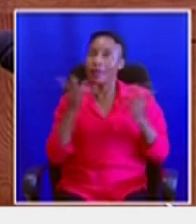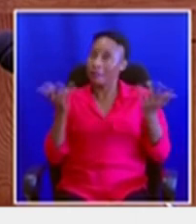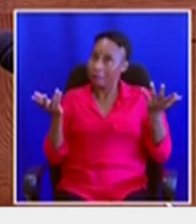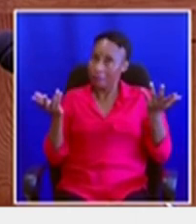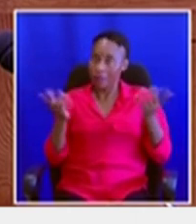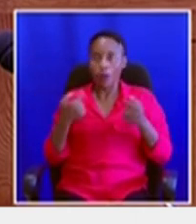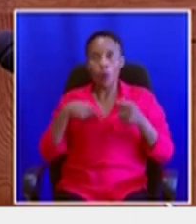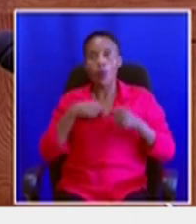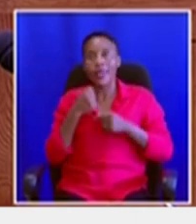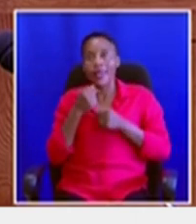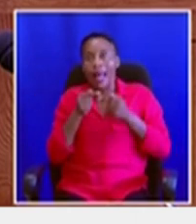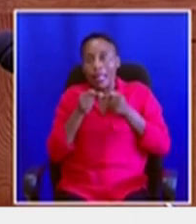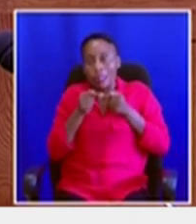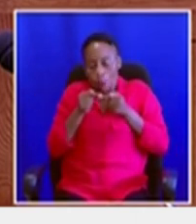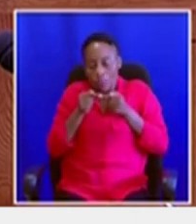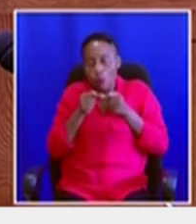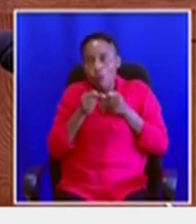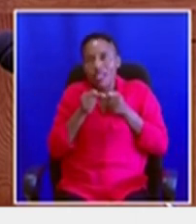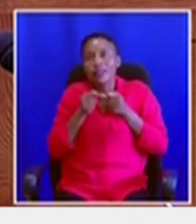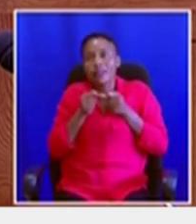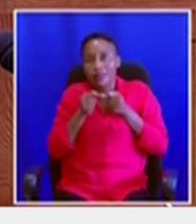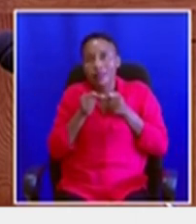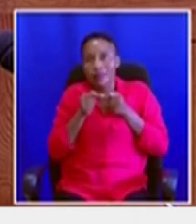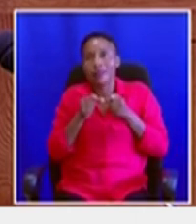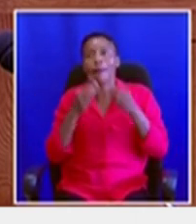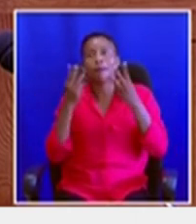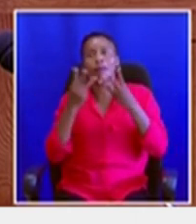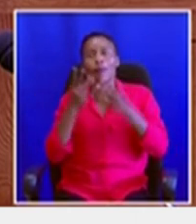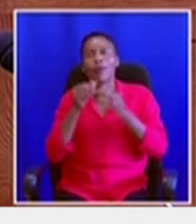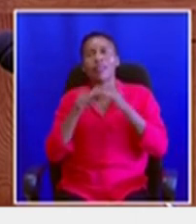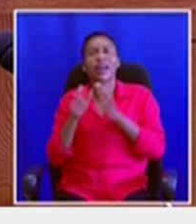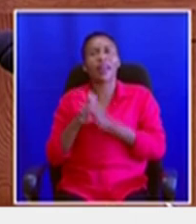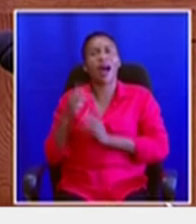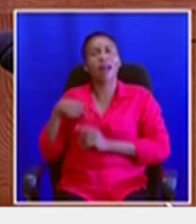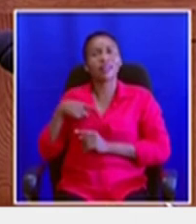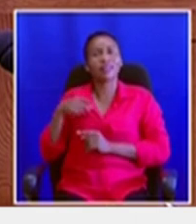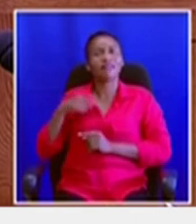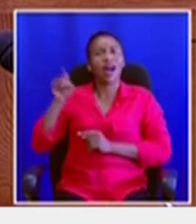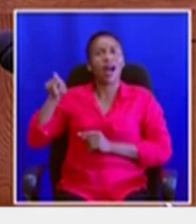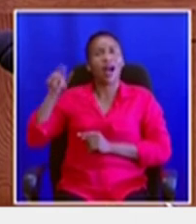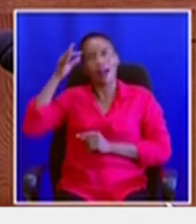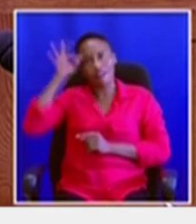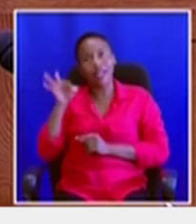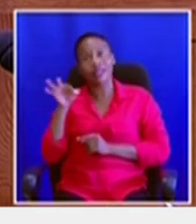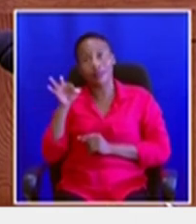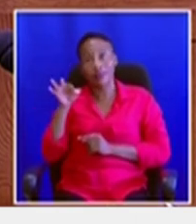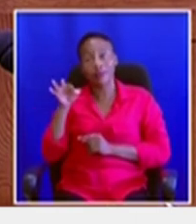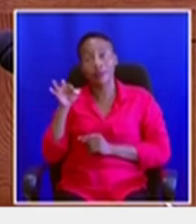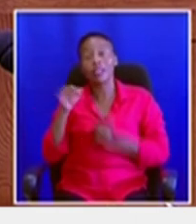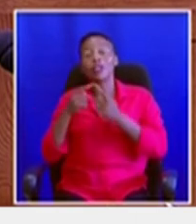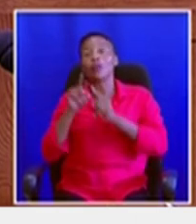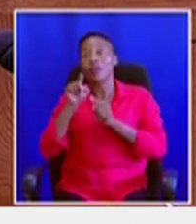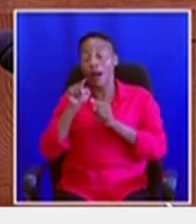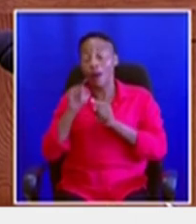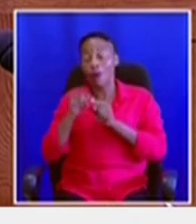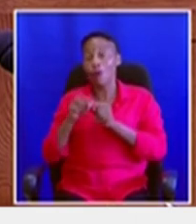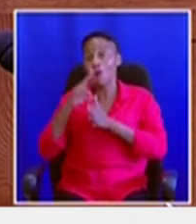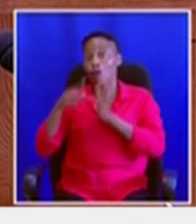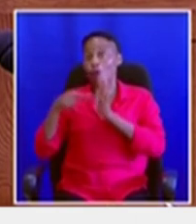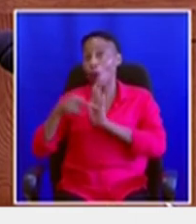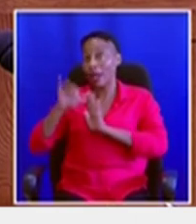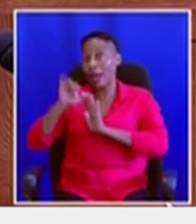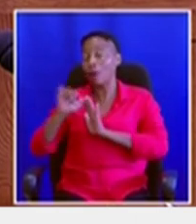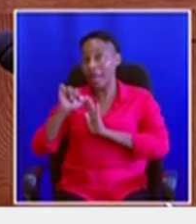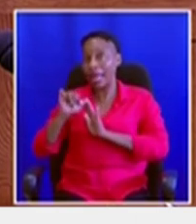closest, much closest, to the people of this country. And so therefore, your role is